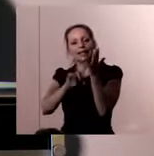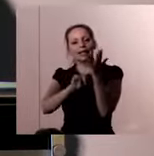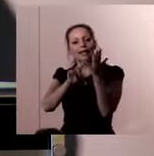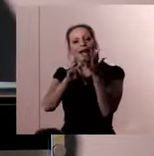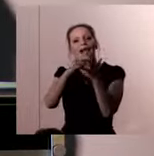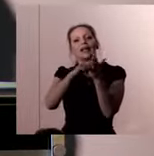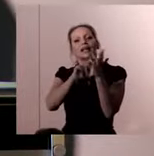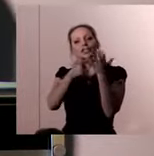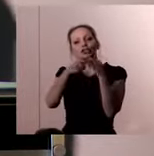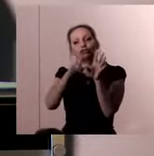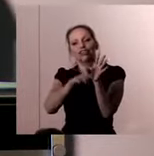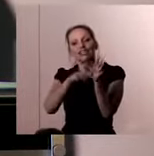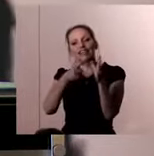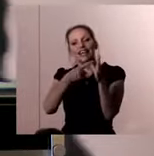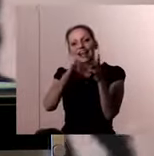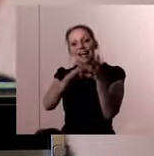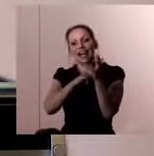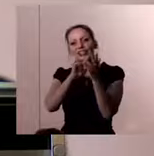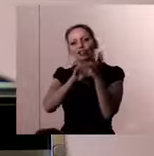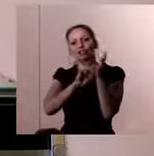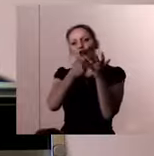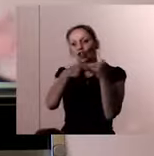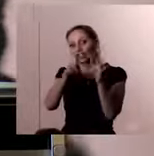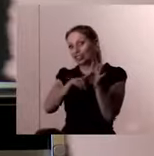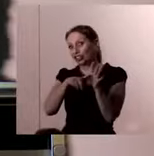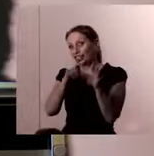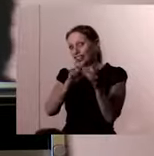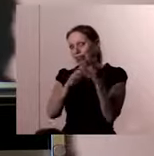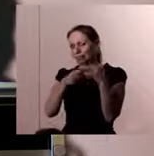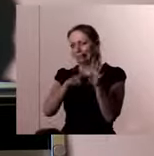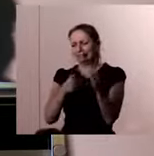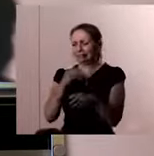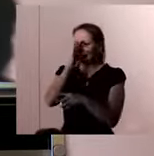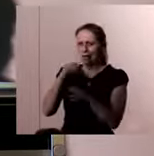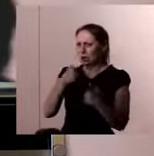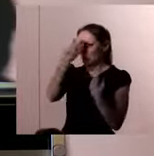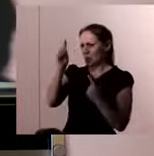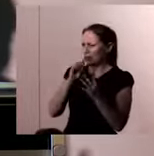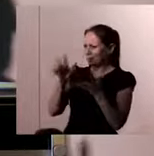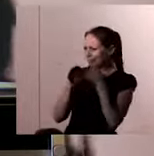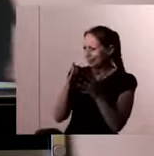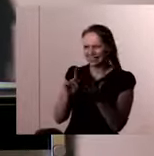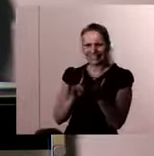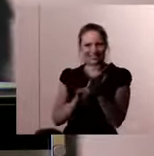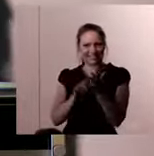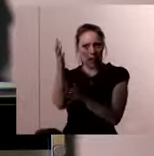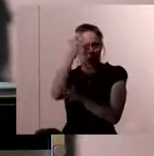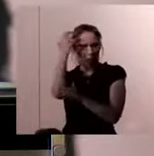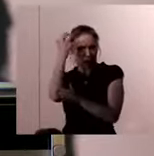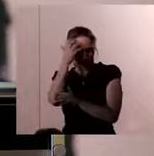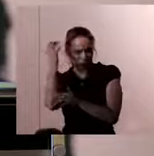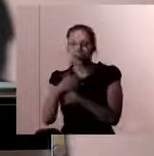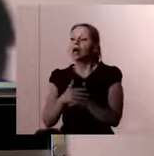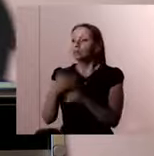company. I don't know what luxury astrology gives you that normal astrology does not. But they will take your credit